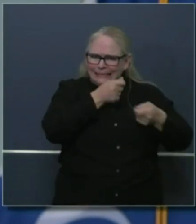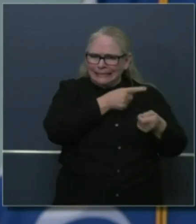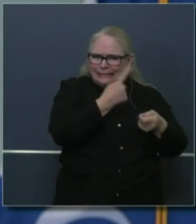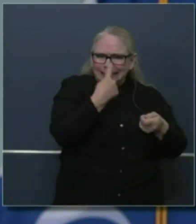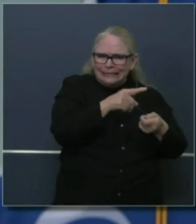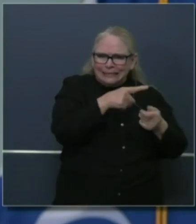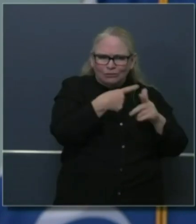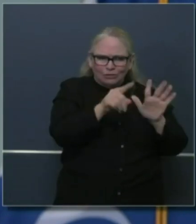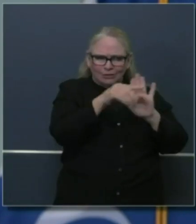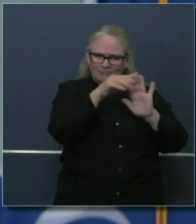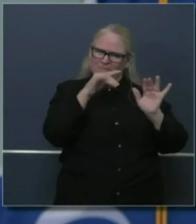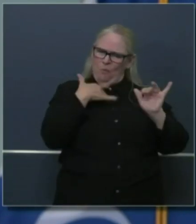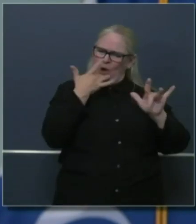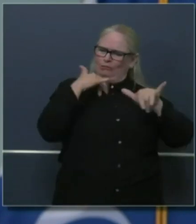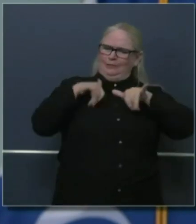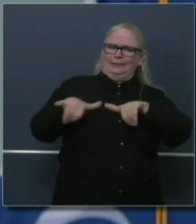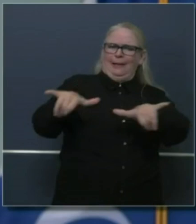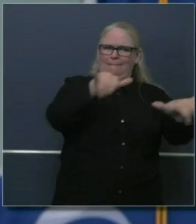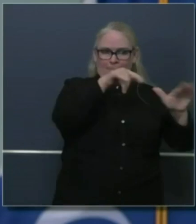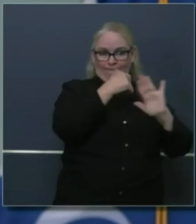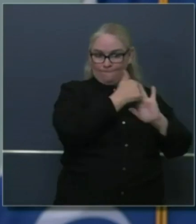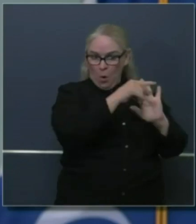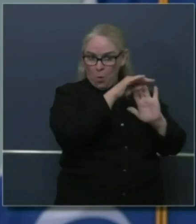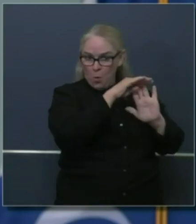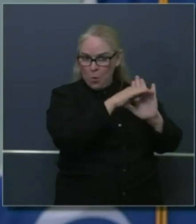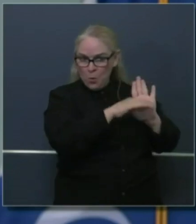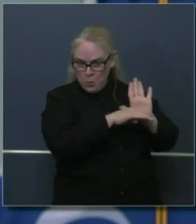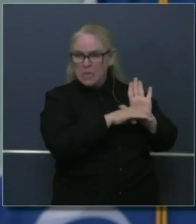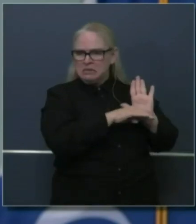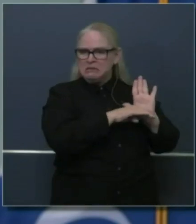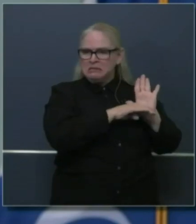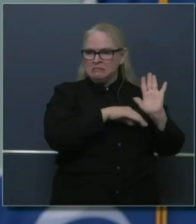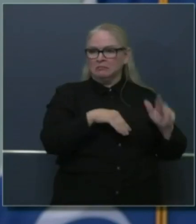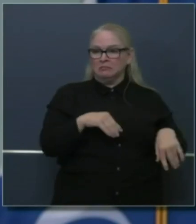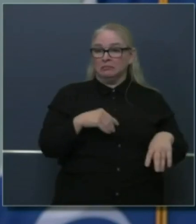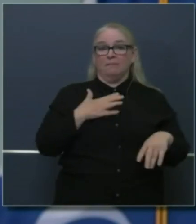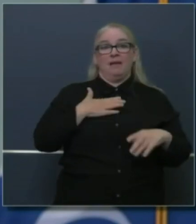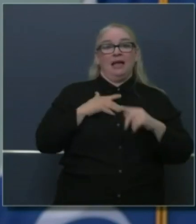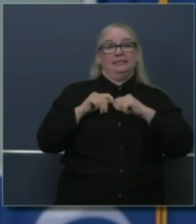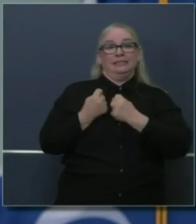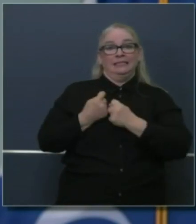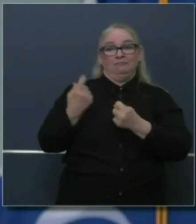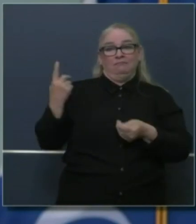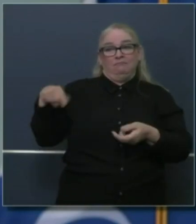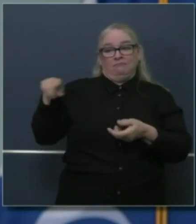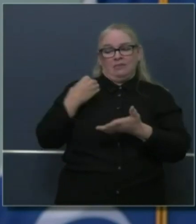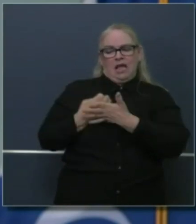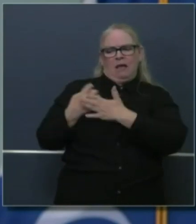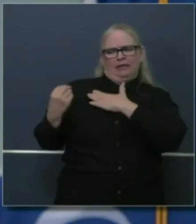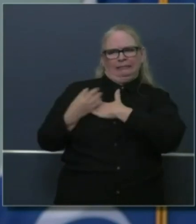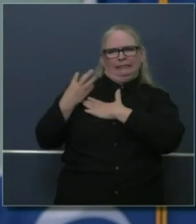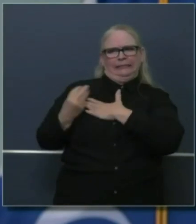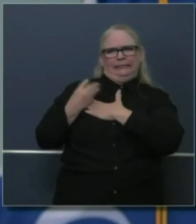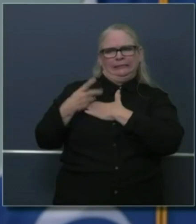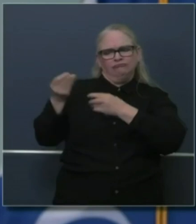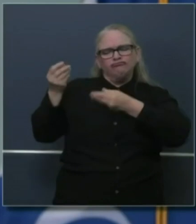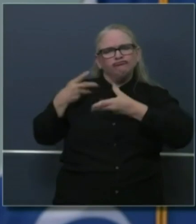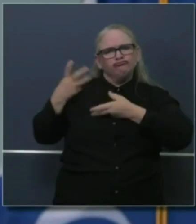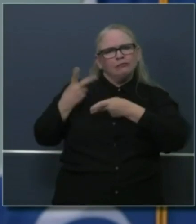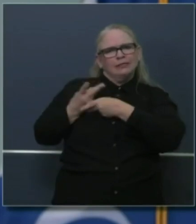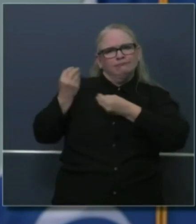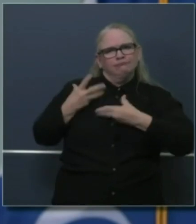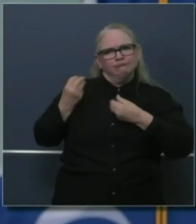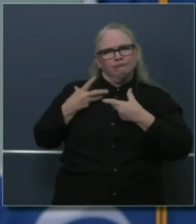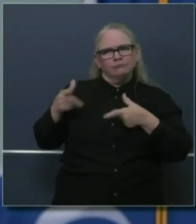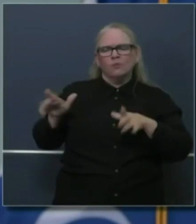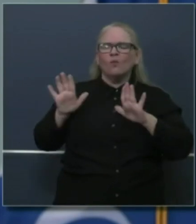cooperation. We have been advised by our team of economic advisors, remarkable work that has